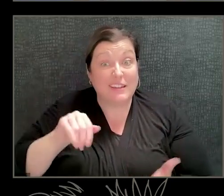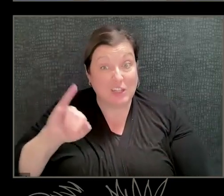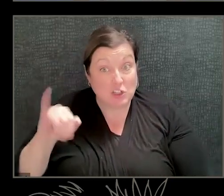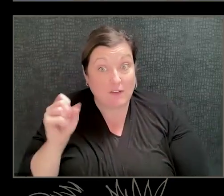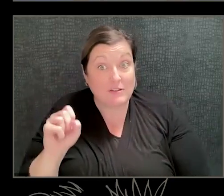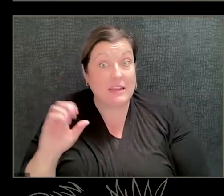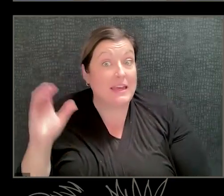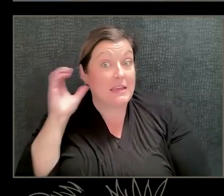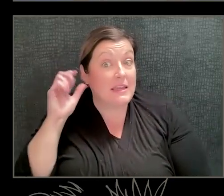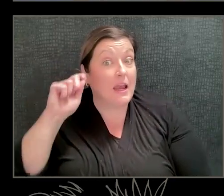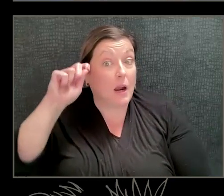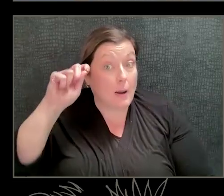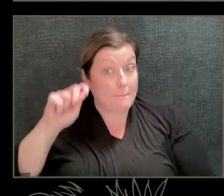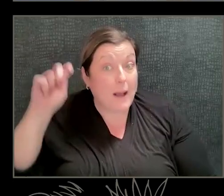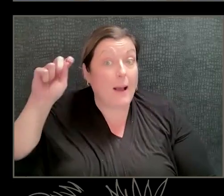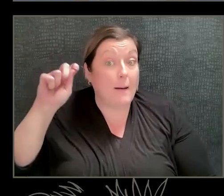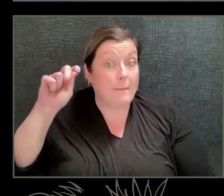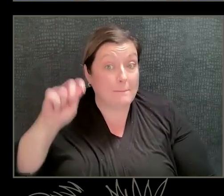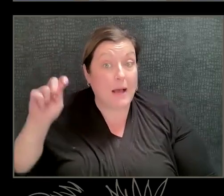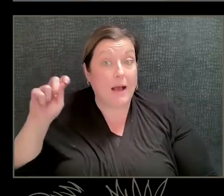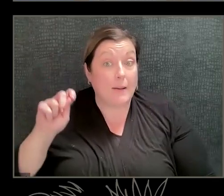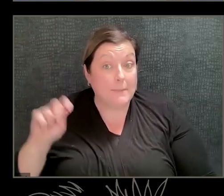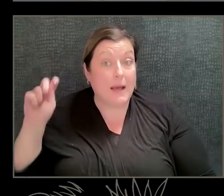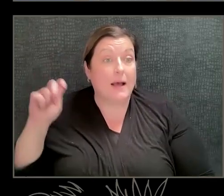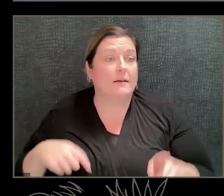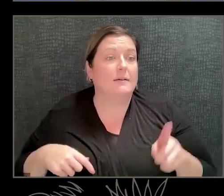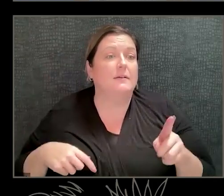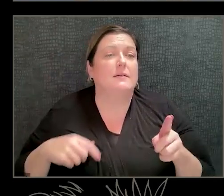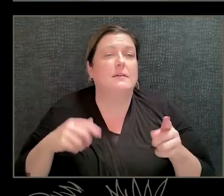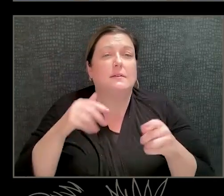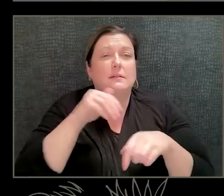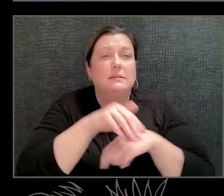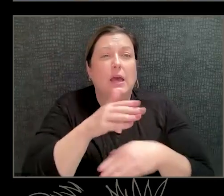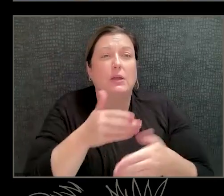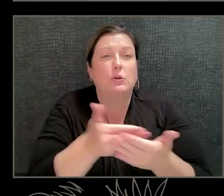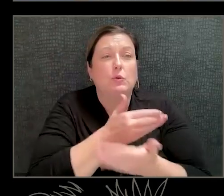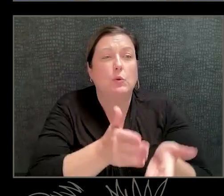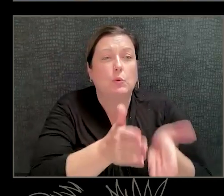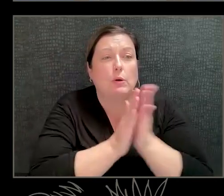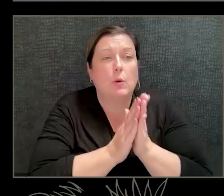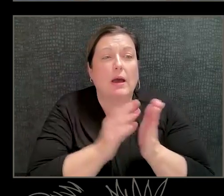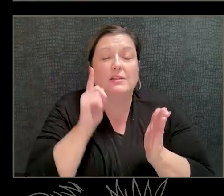those clicks to send a request to get the new data visualization and